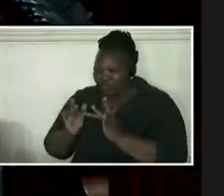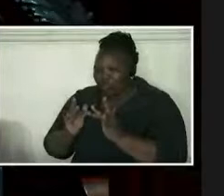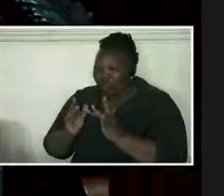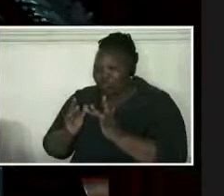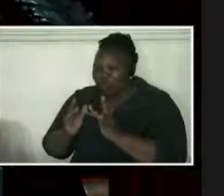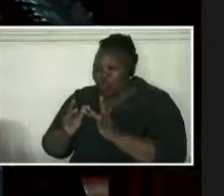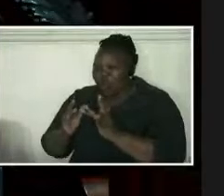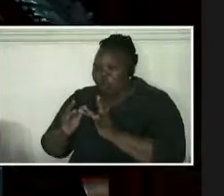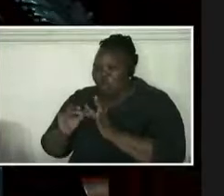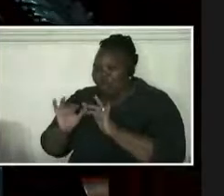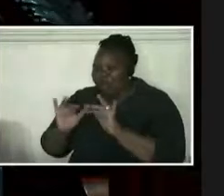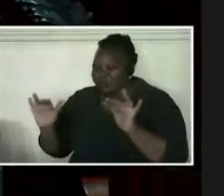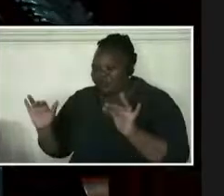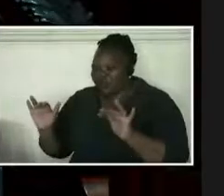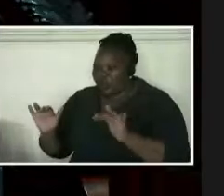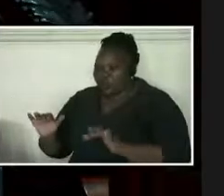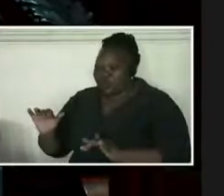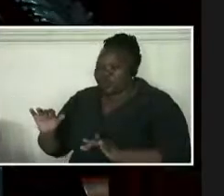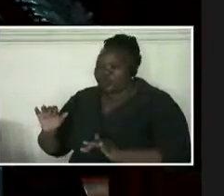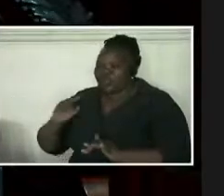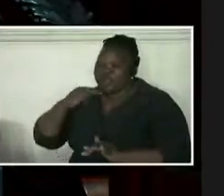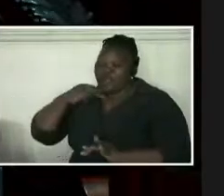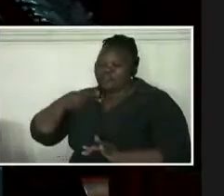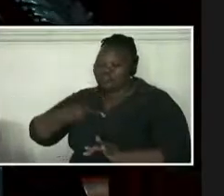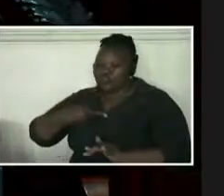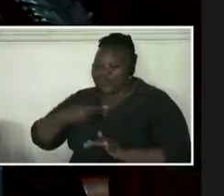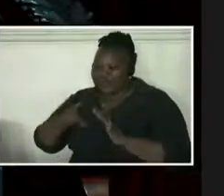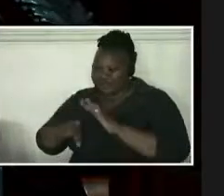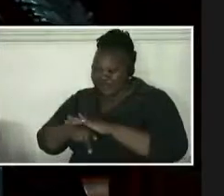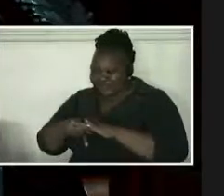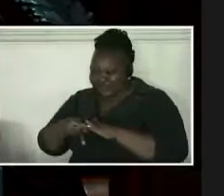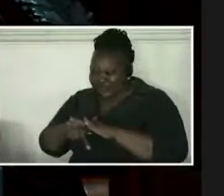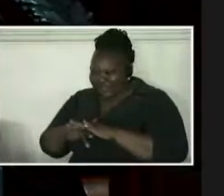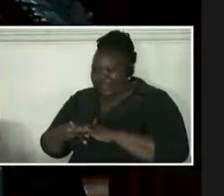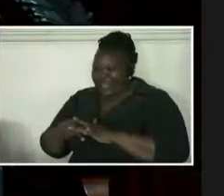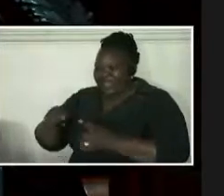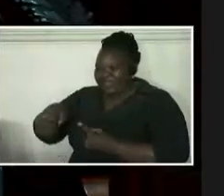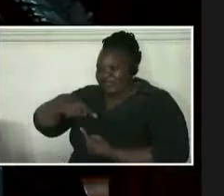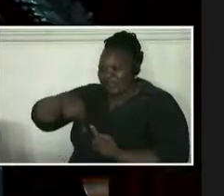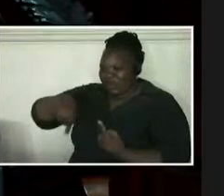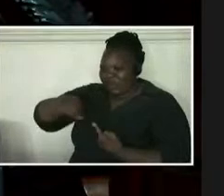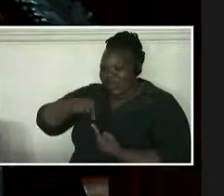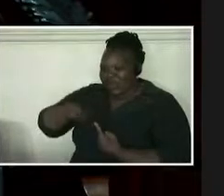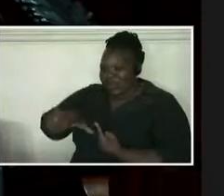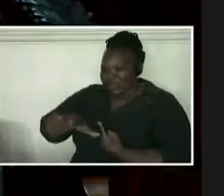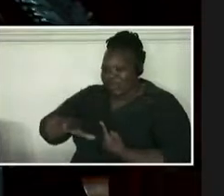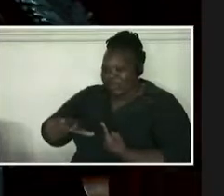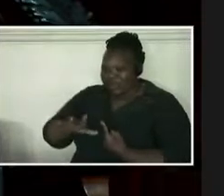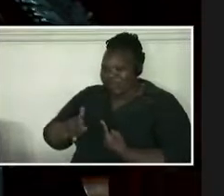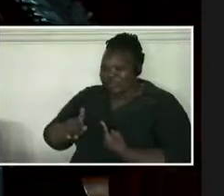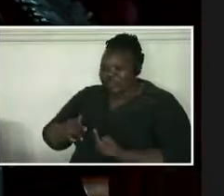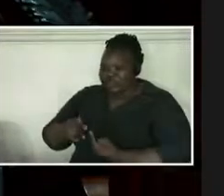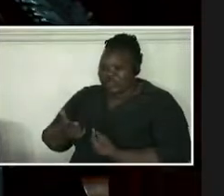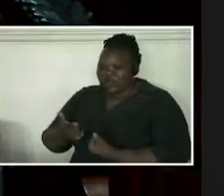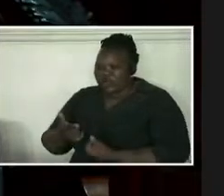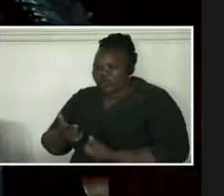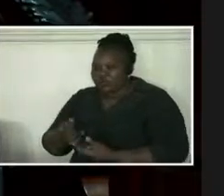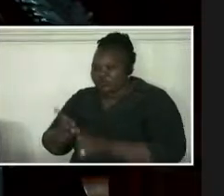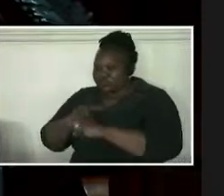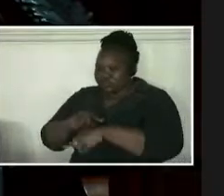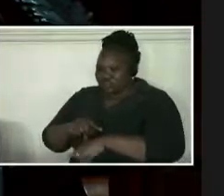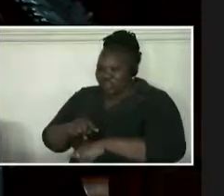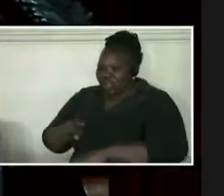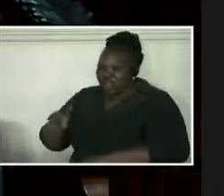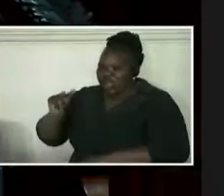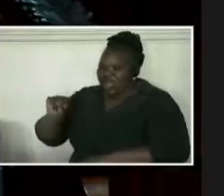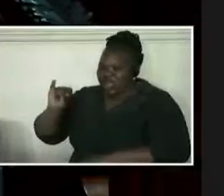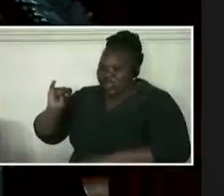hematology under amateur district where as well as surrounding areas about plans to rename the mayor hospital as mazuni